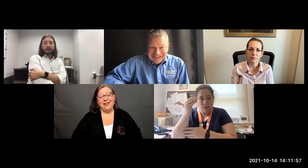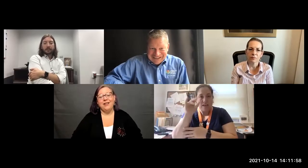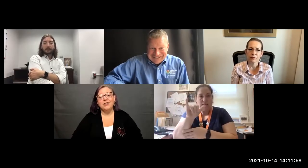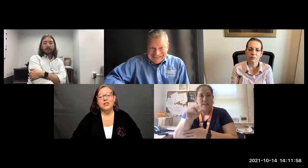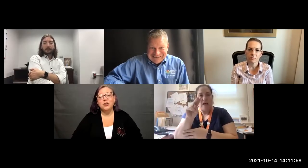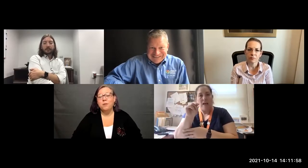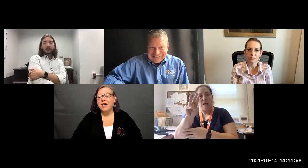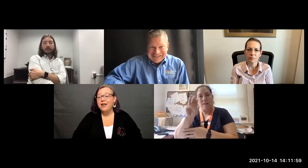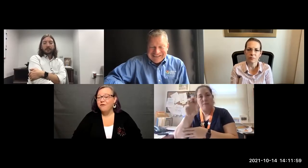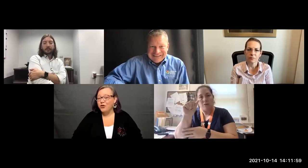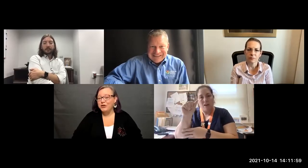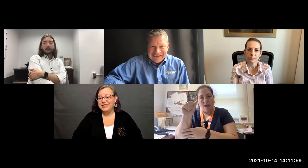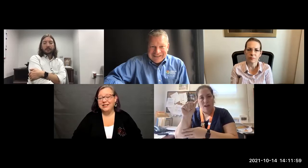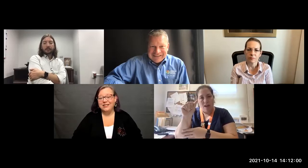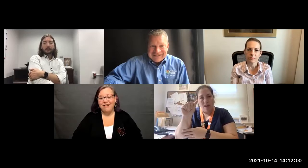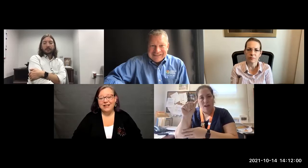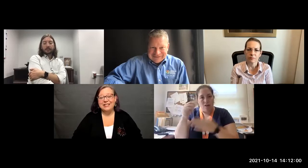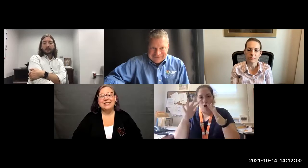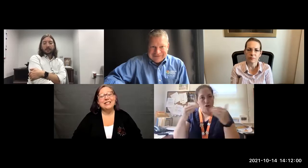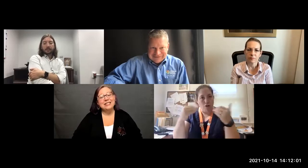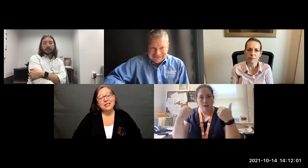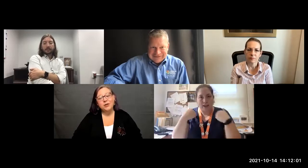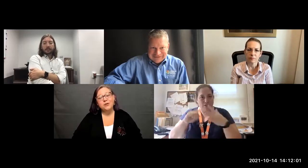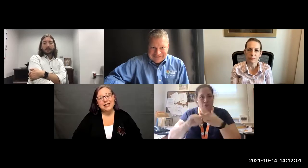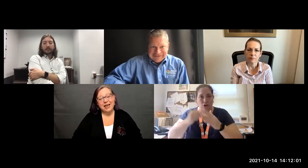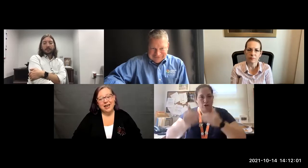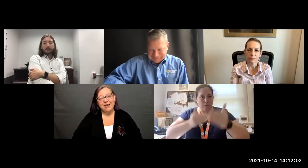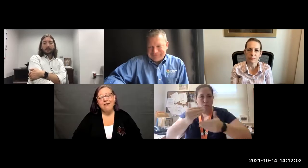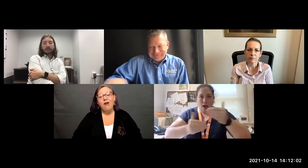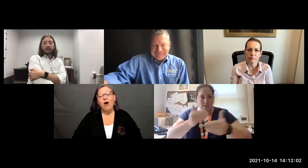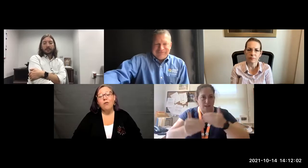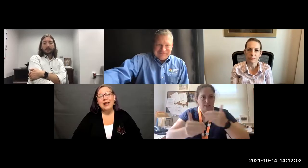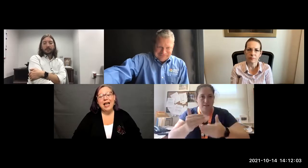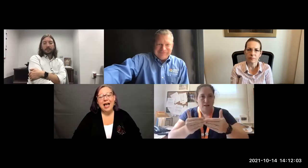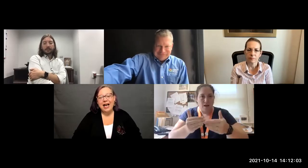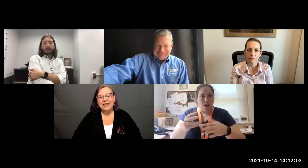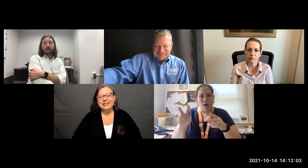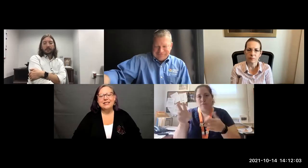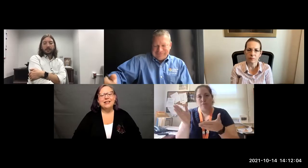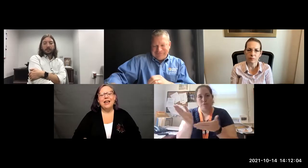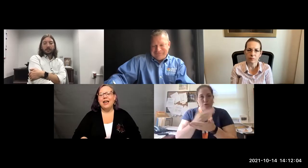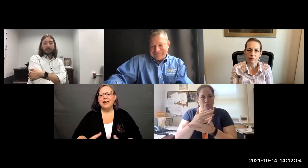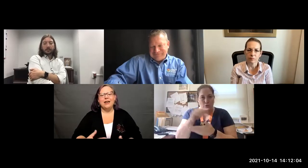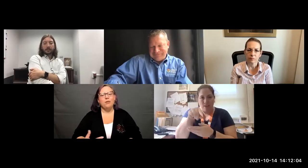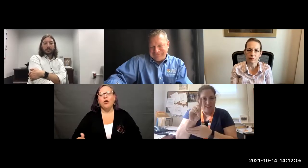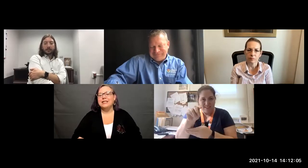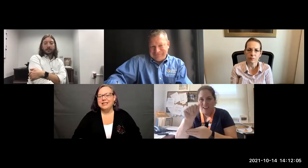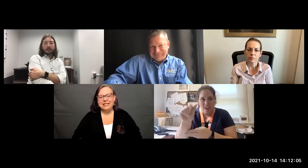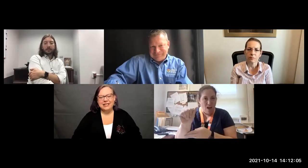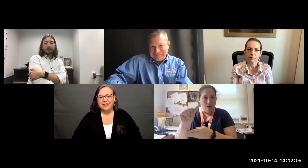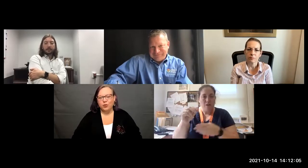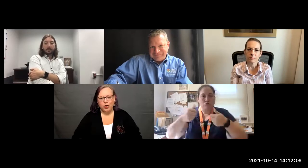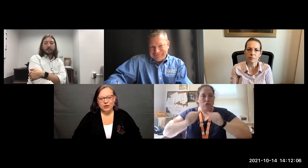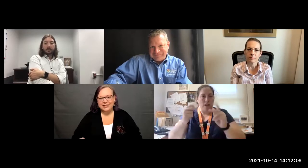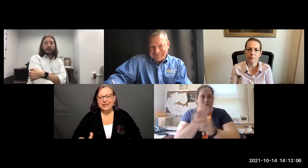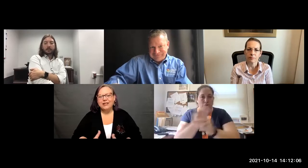Okay, so my first thought is NWEA already has a process